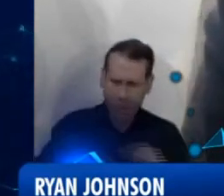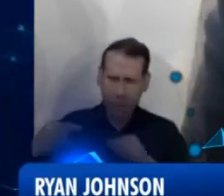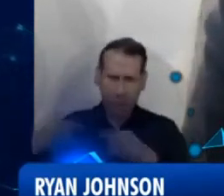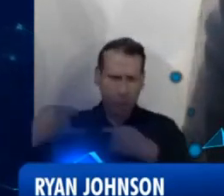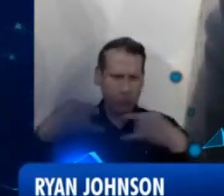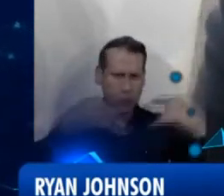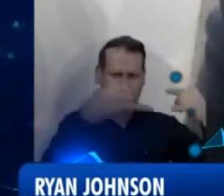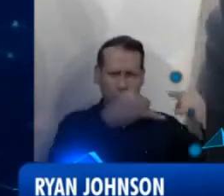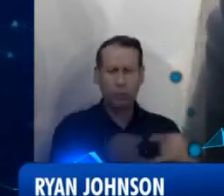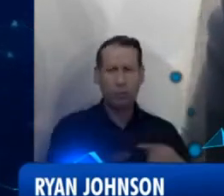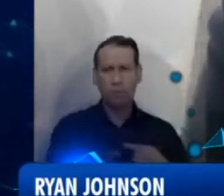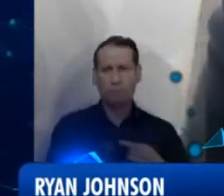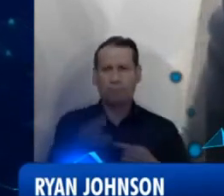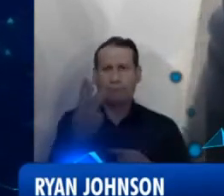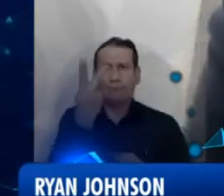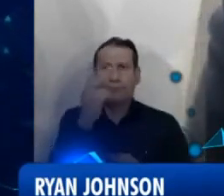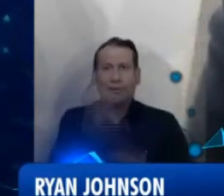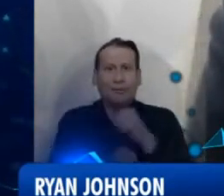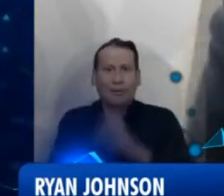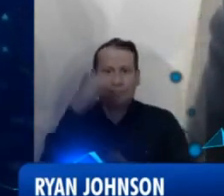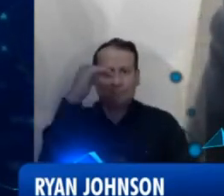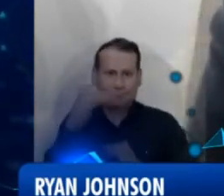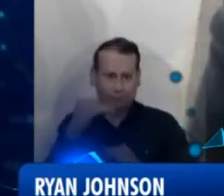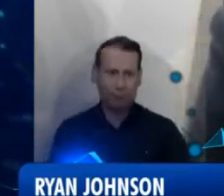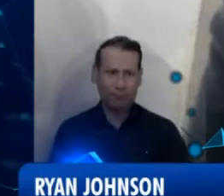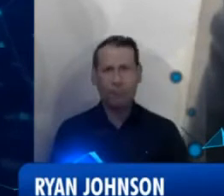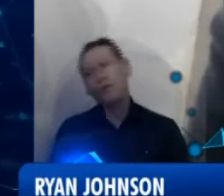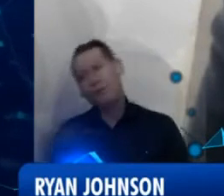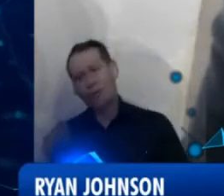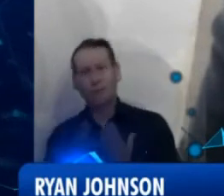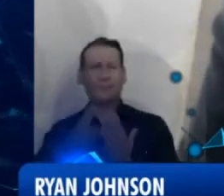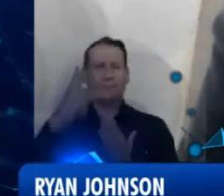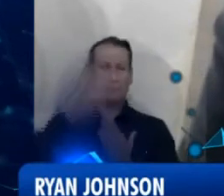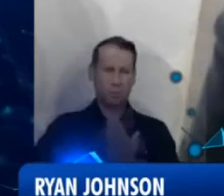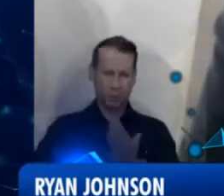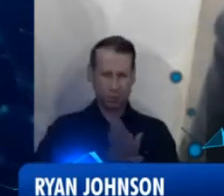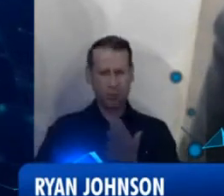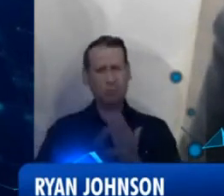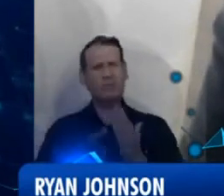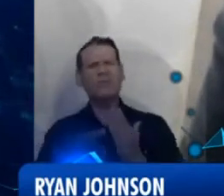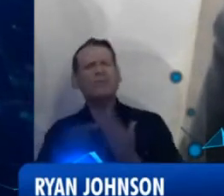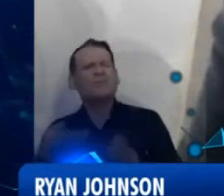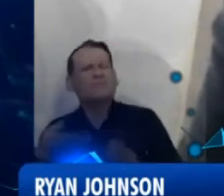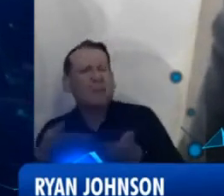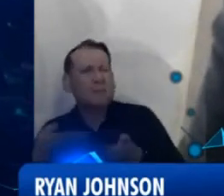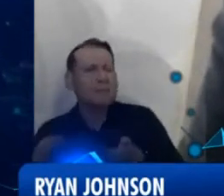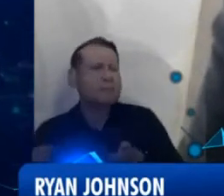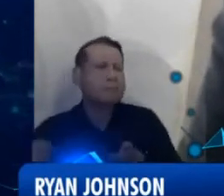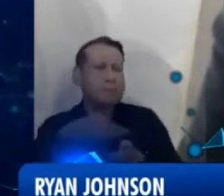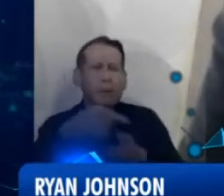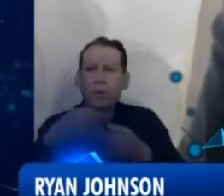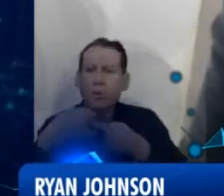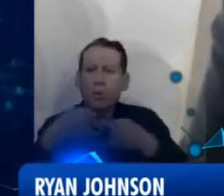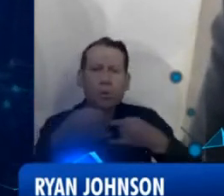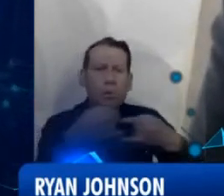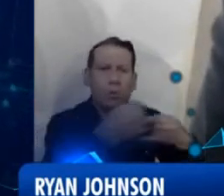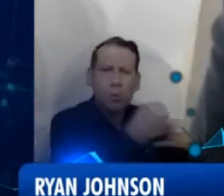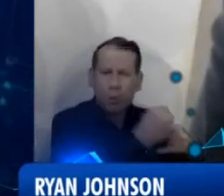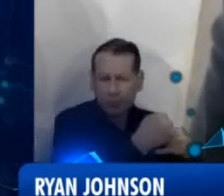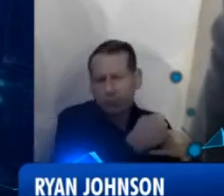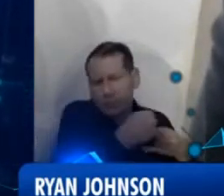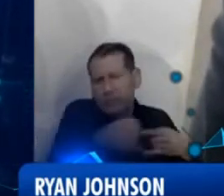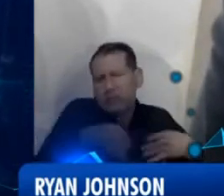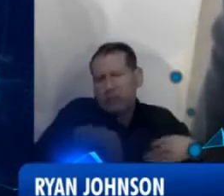also backing through that society, the Wi-Fi Brazil project, that is actually giving minimum connectivity for the most